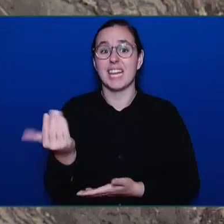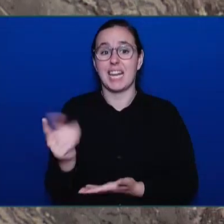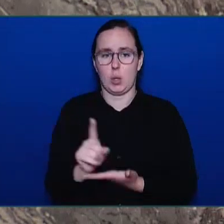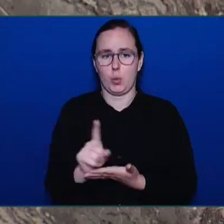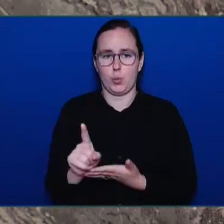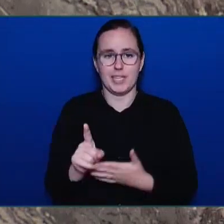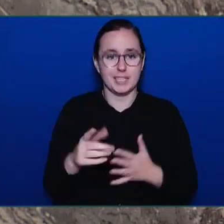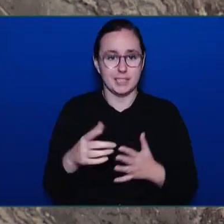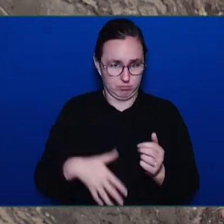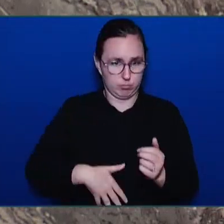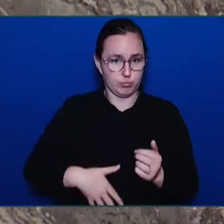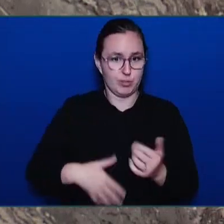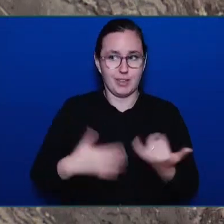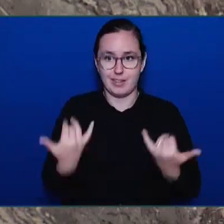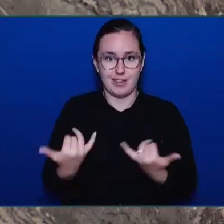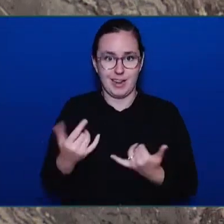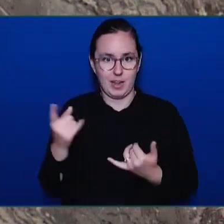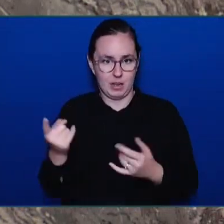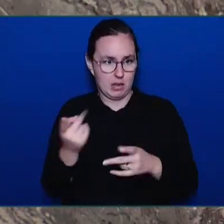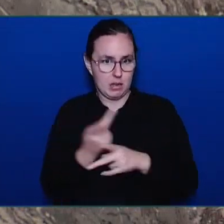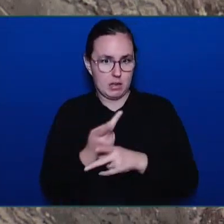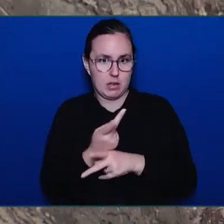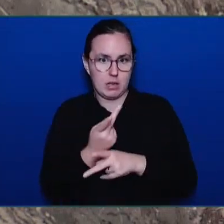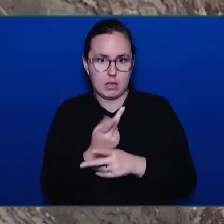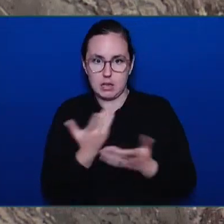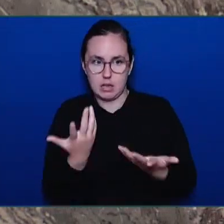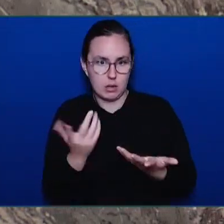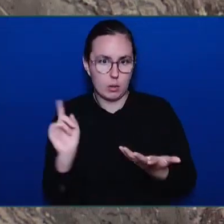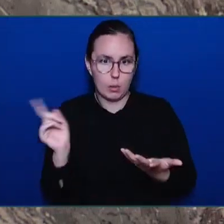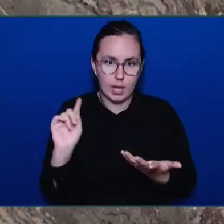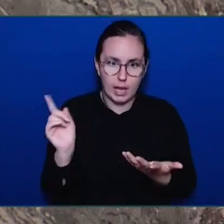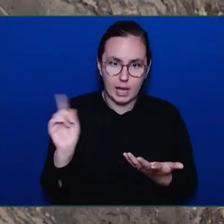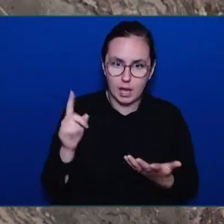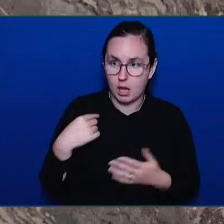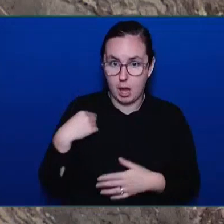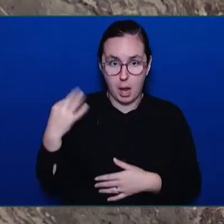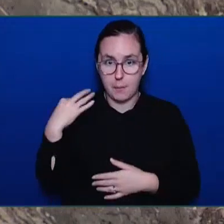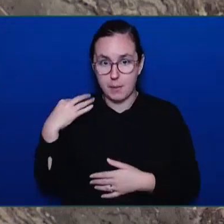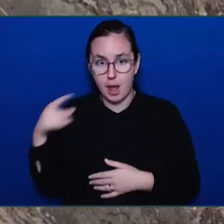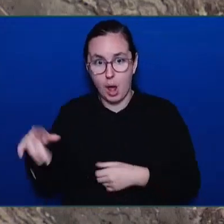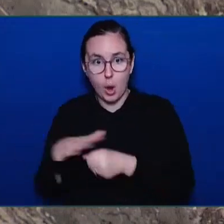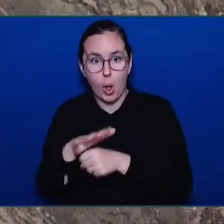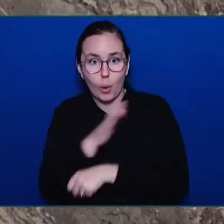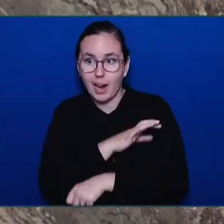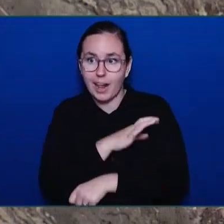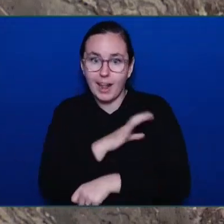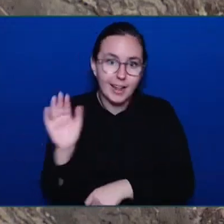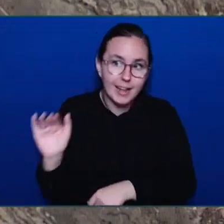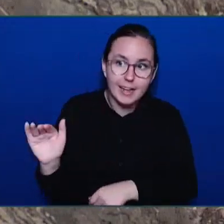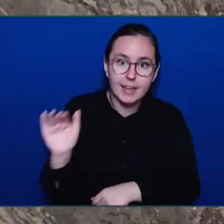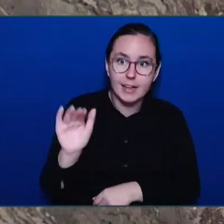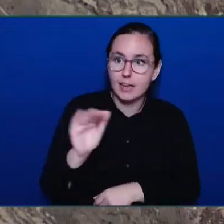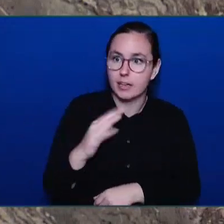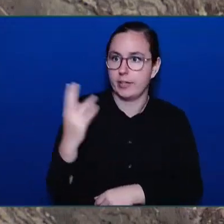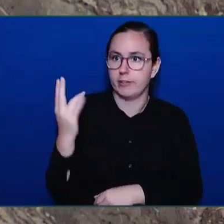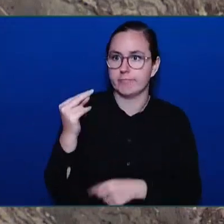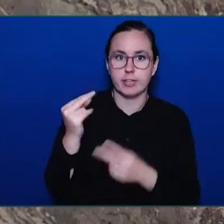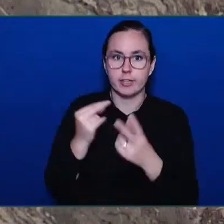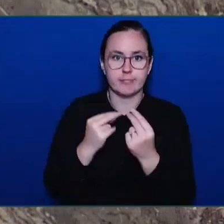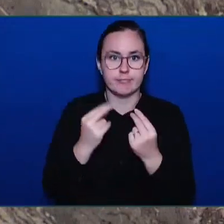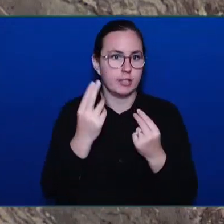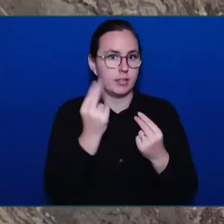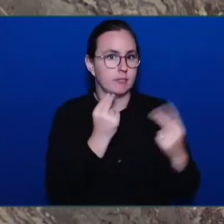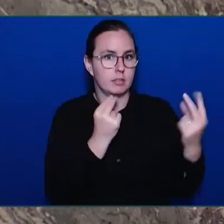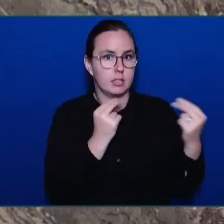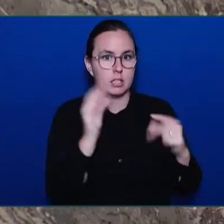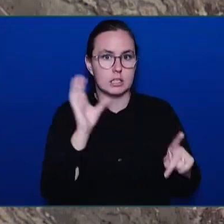take her. And now, having been referred to the Thompson Region Clinic over 7 weeks ago, she has discovered that the clinic is